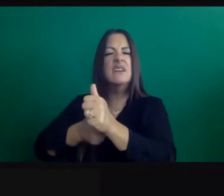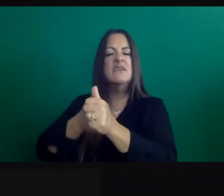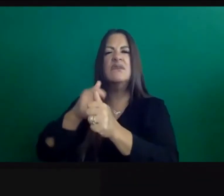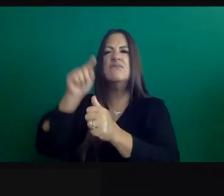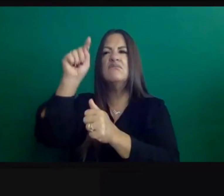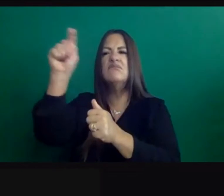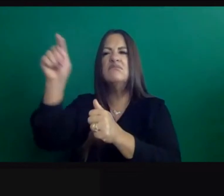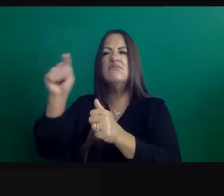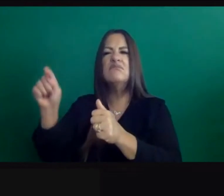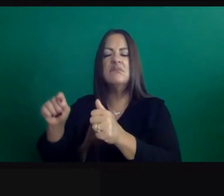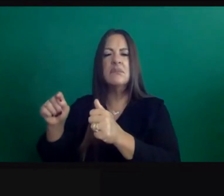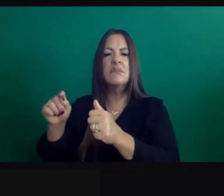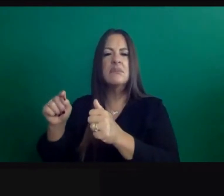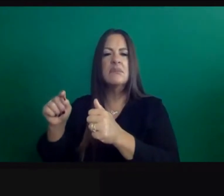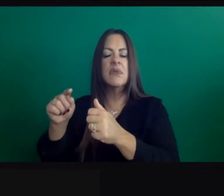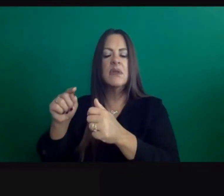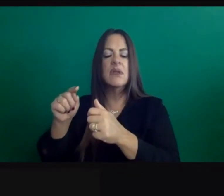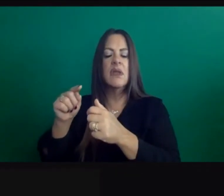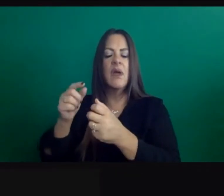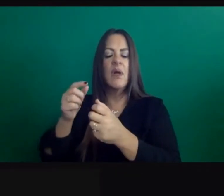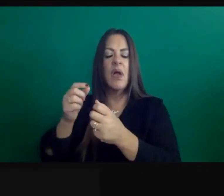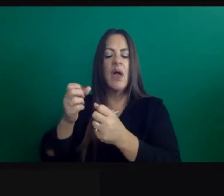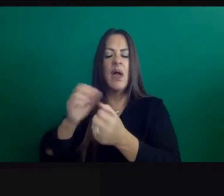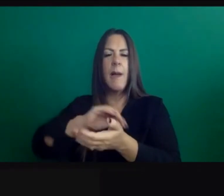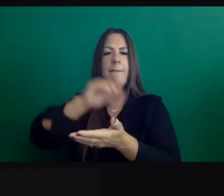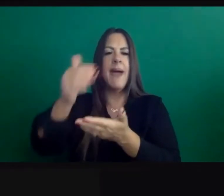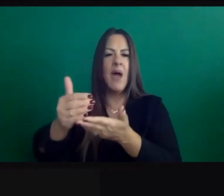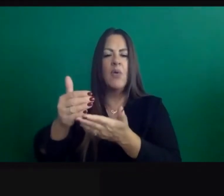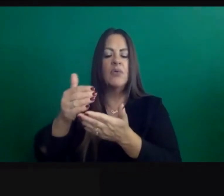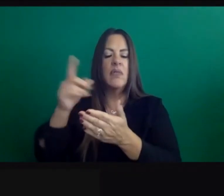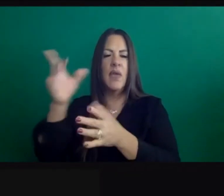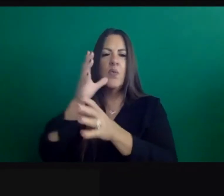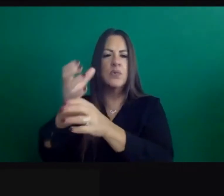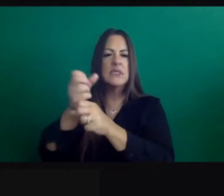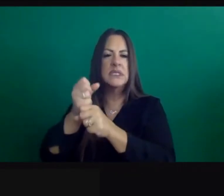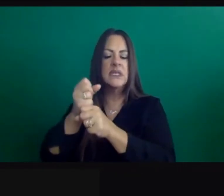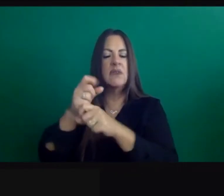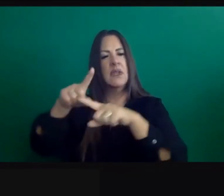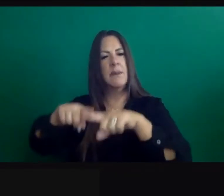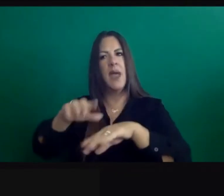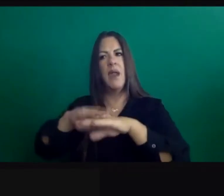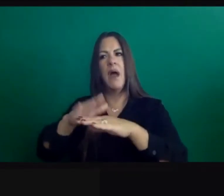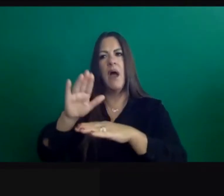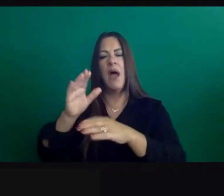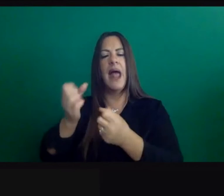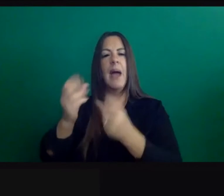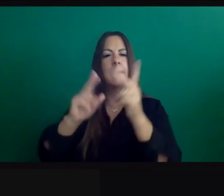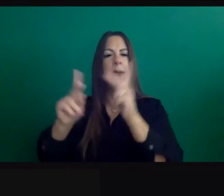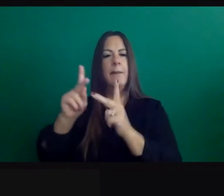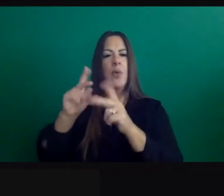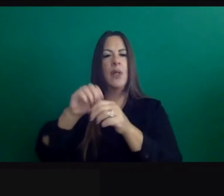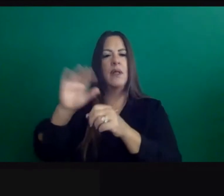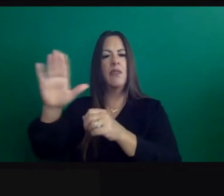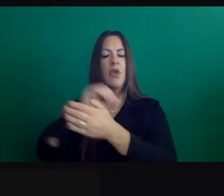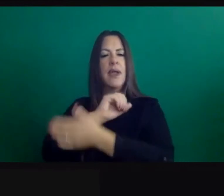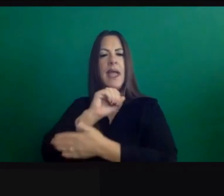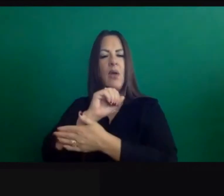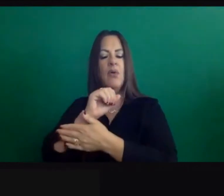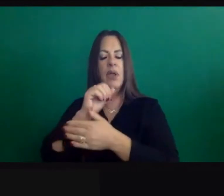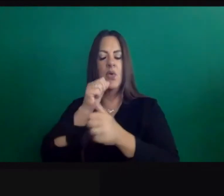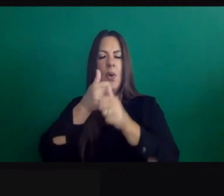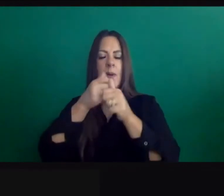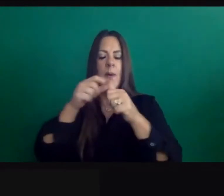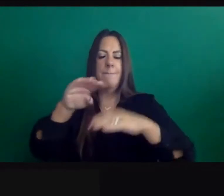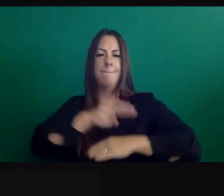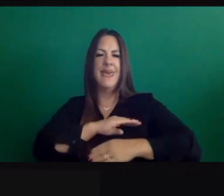be vaccinated changes. We know that one of the important functions and tools we have to make sure